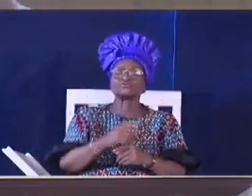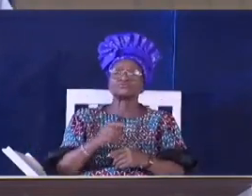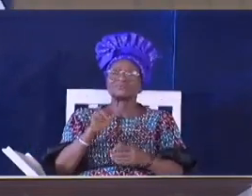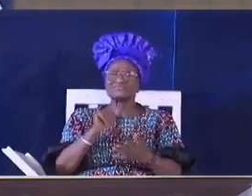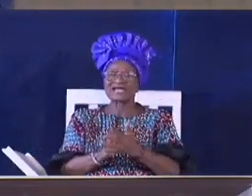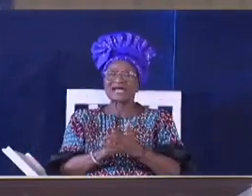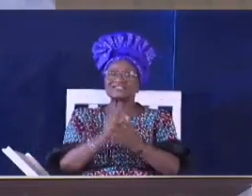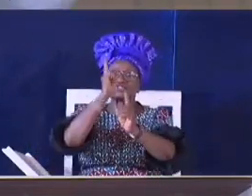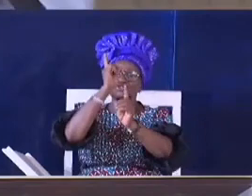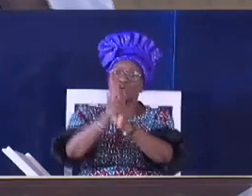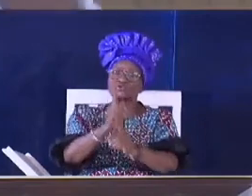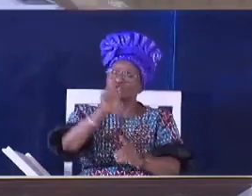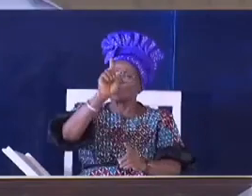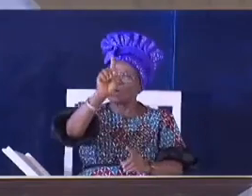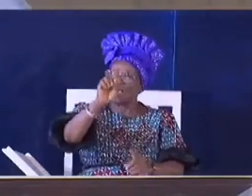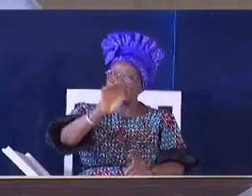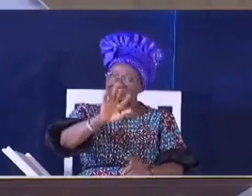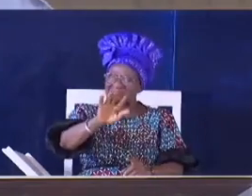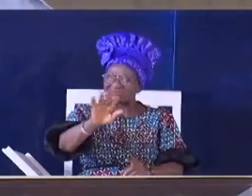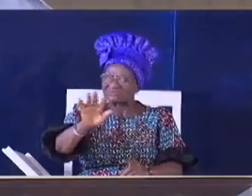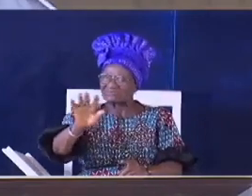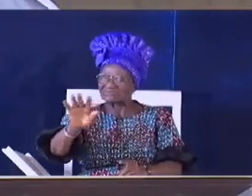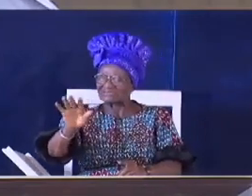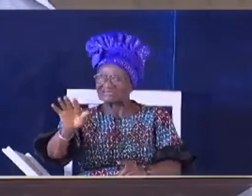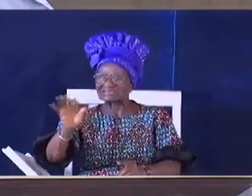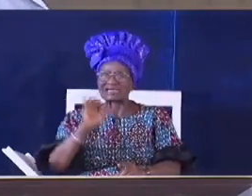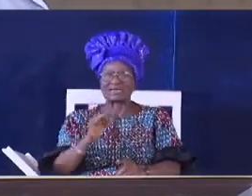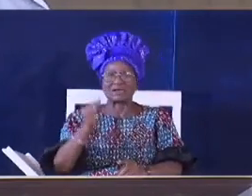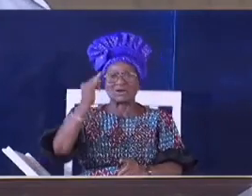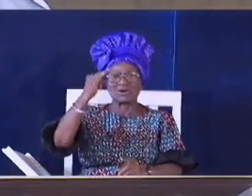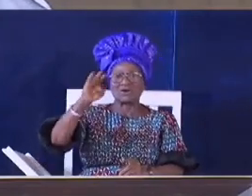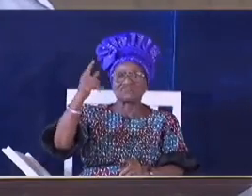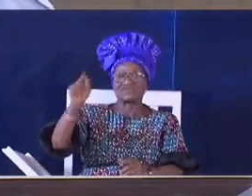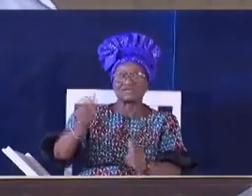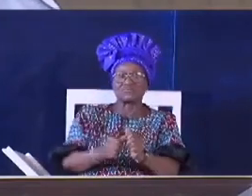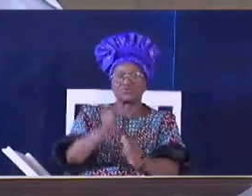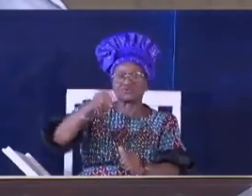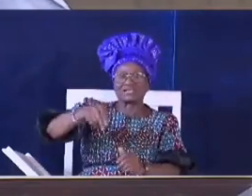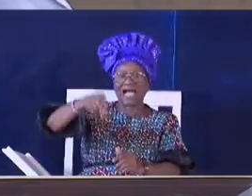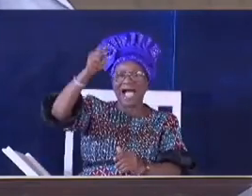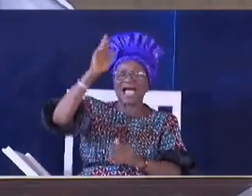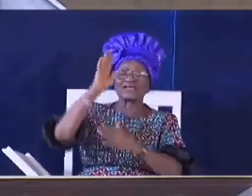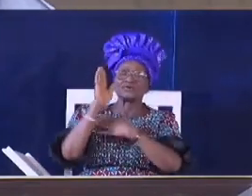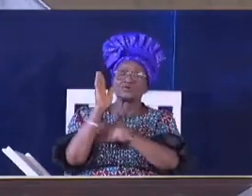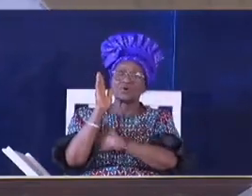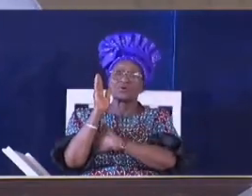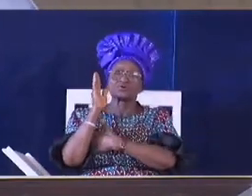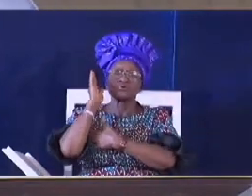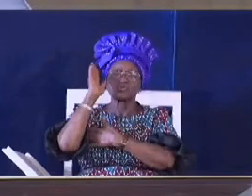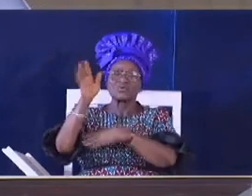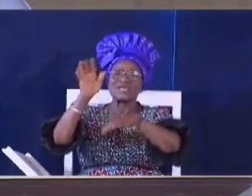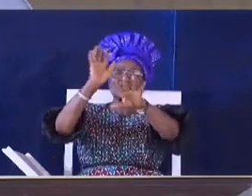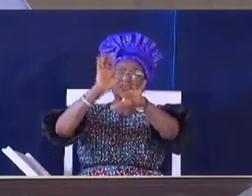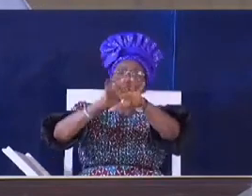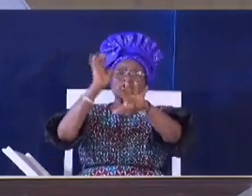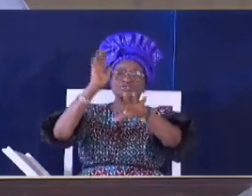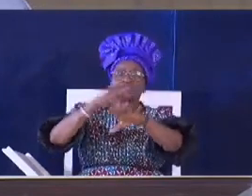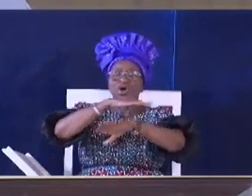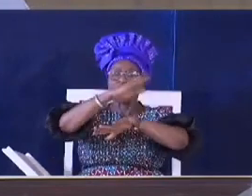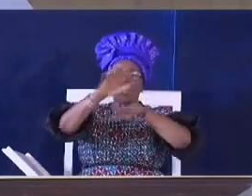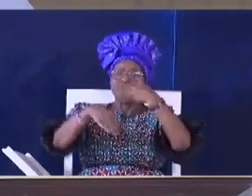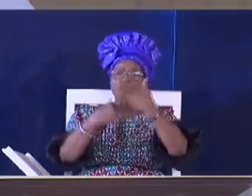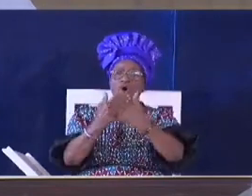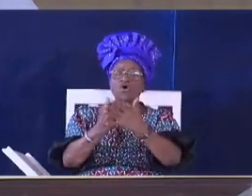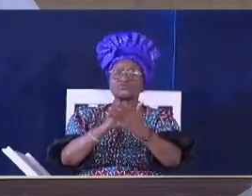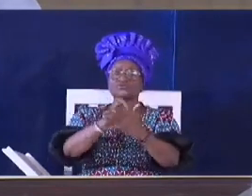that just one finger of the Most High God will touch all those forces